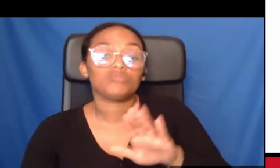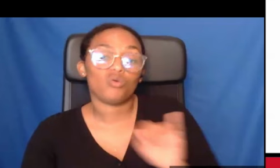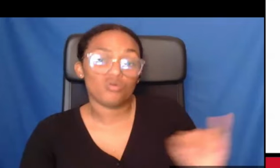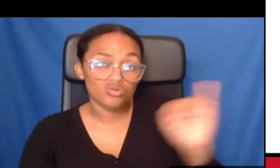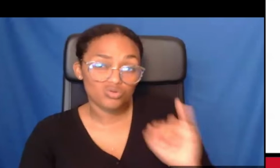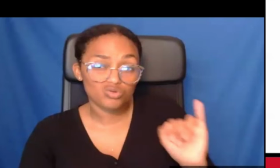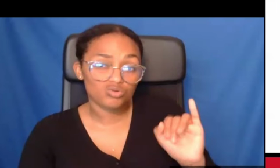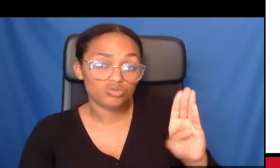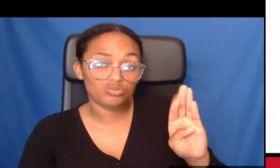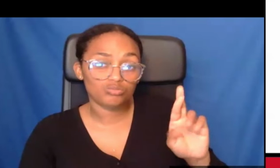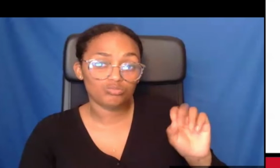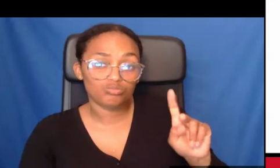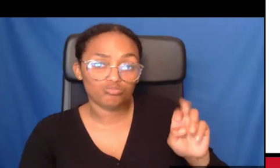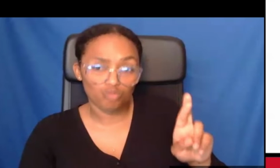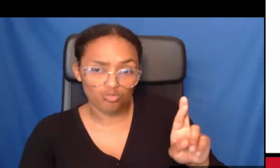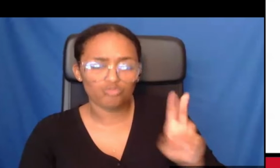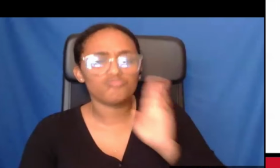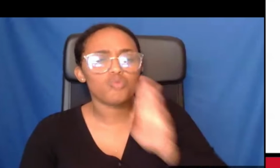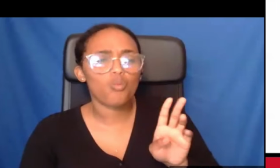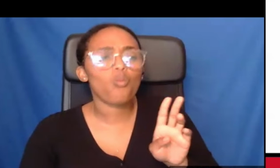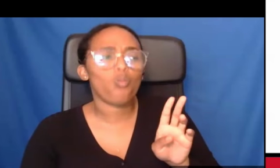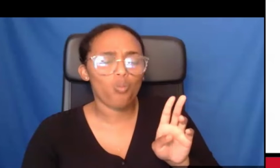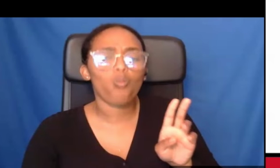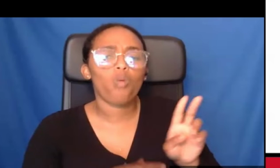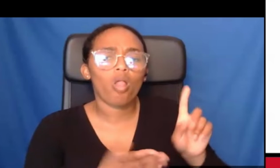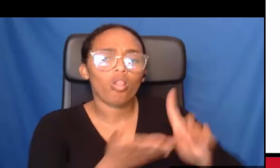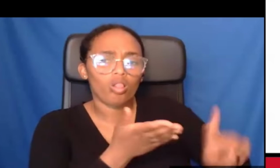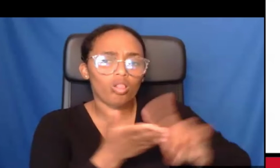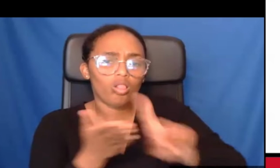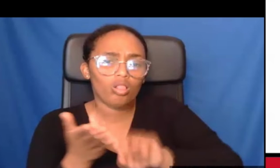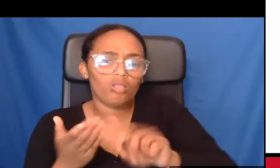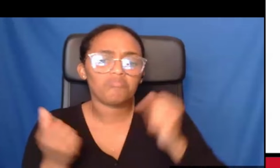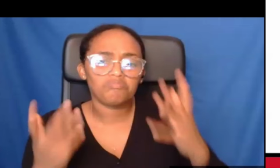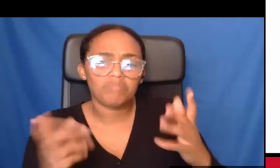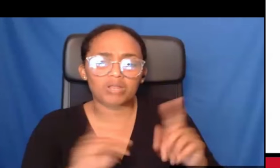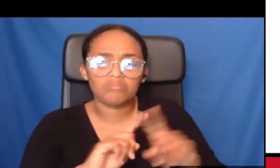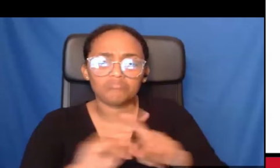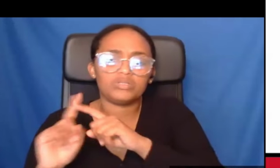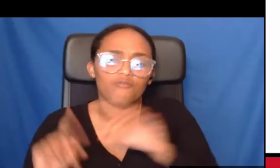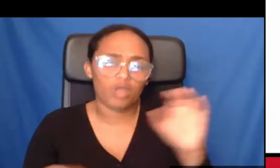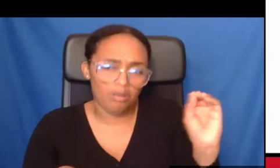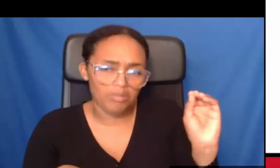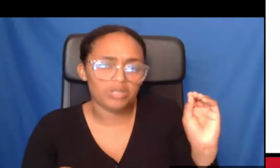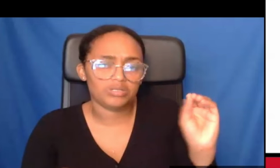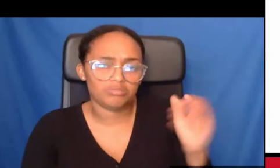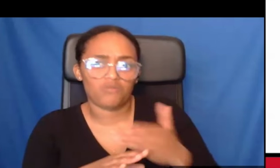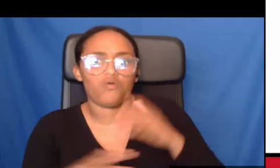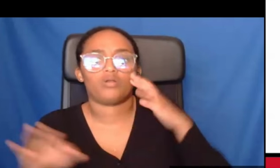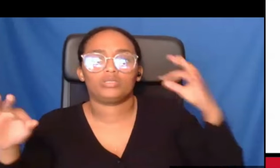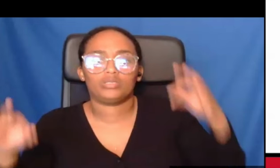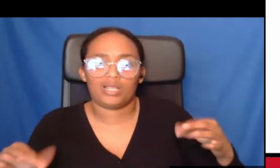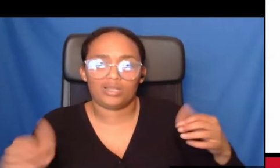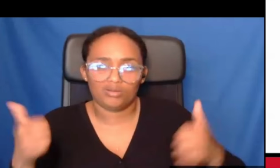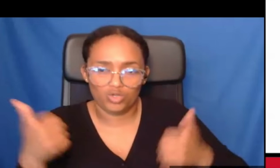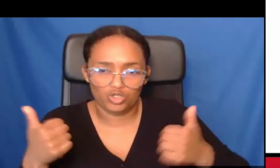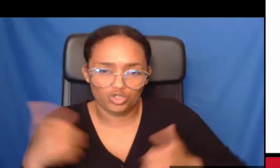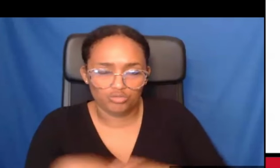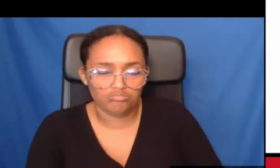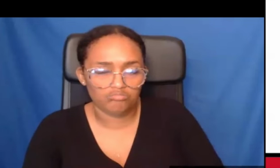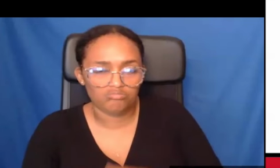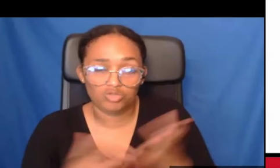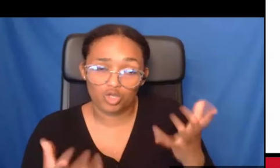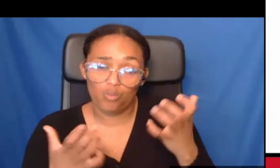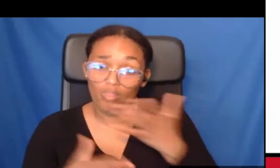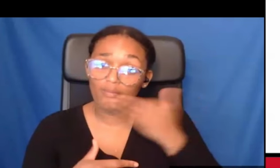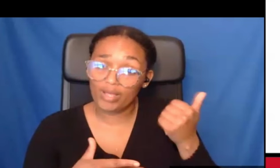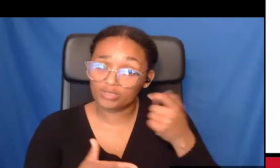insurance companies as well. But yeah, it's important to make sure that you get the best price. You're operating a